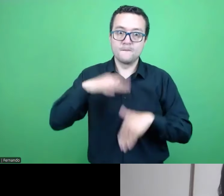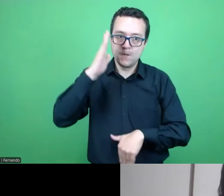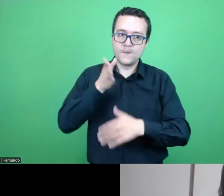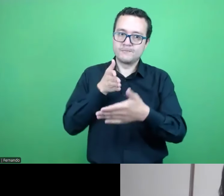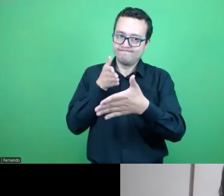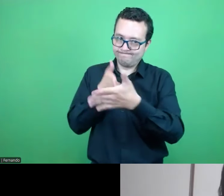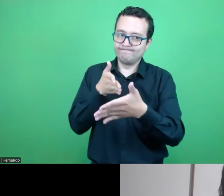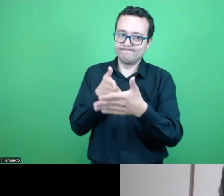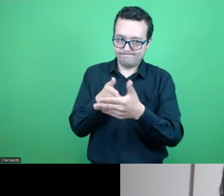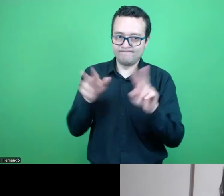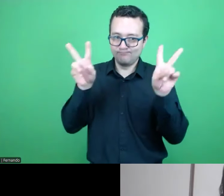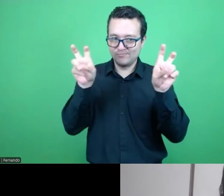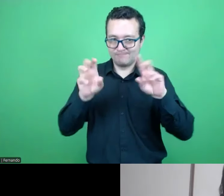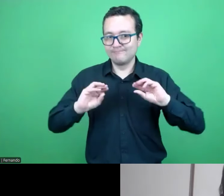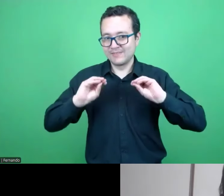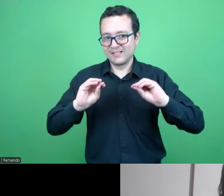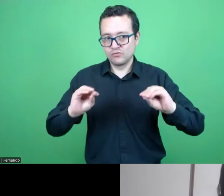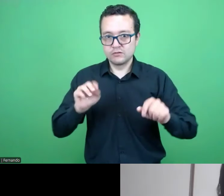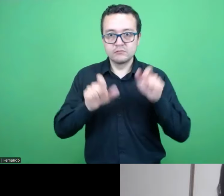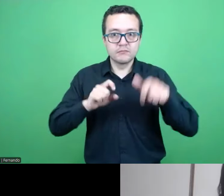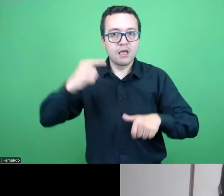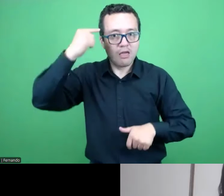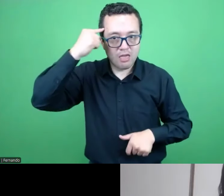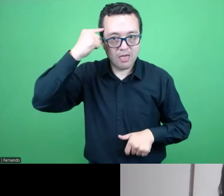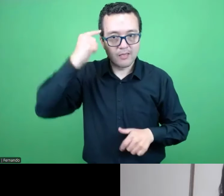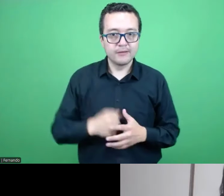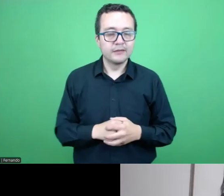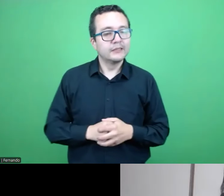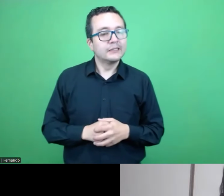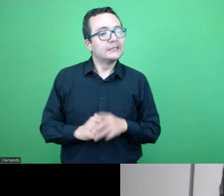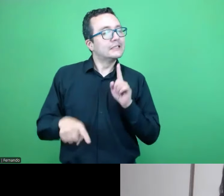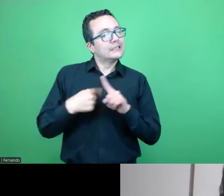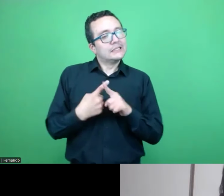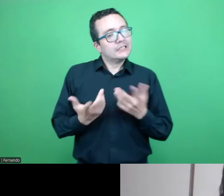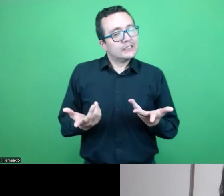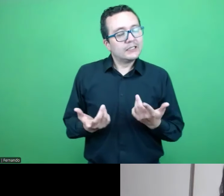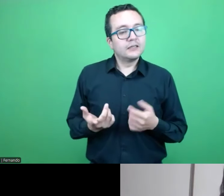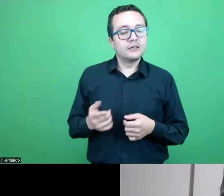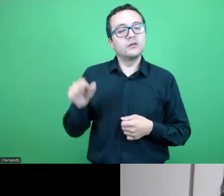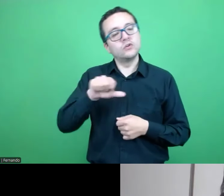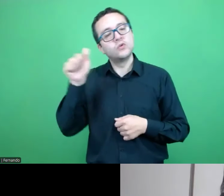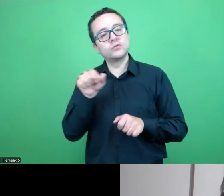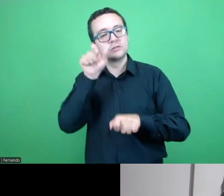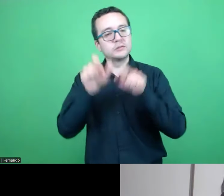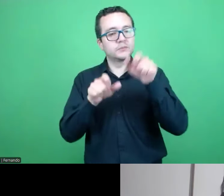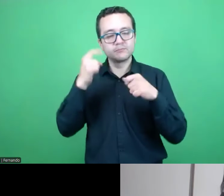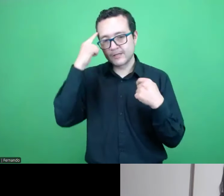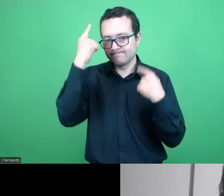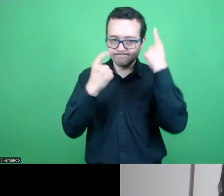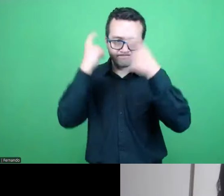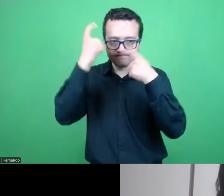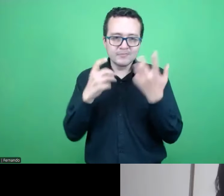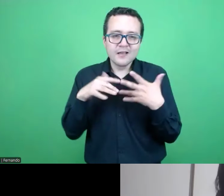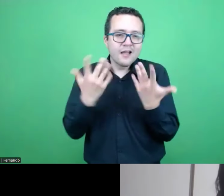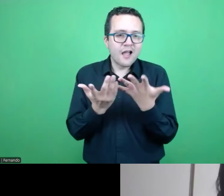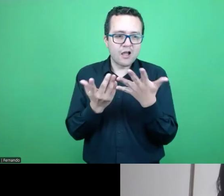from the young people. Other ask was looking into so-called intersectionality, right? And some of you already highlighted,